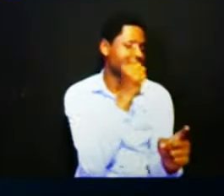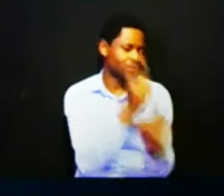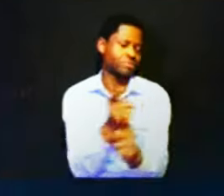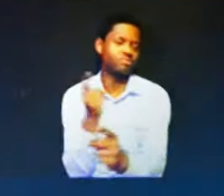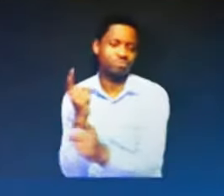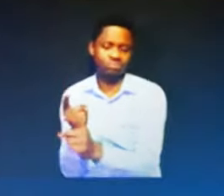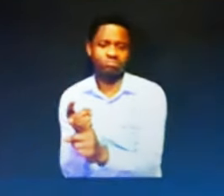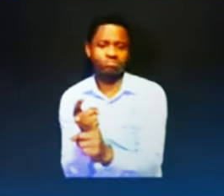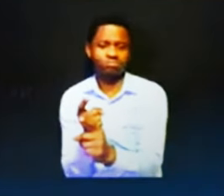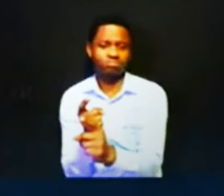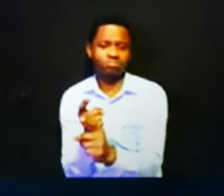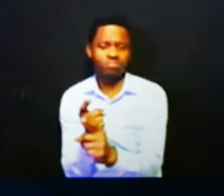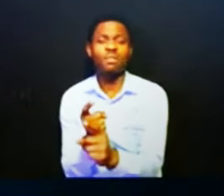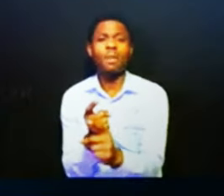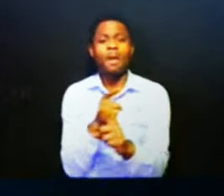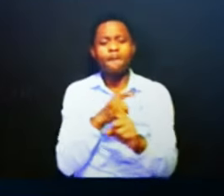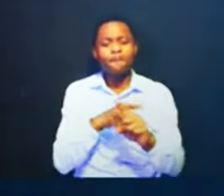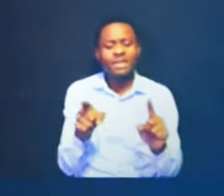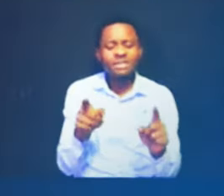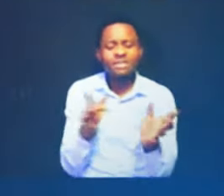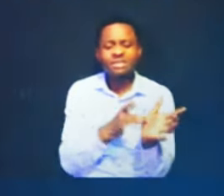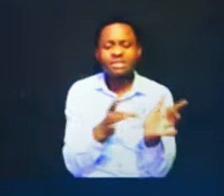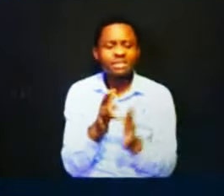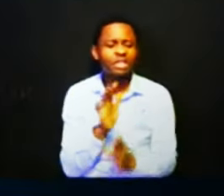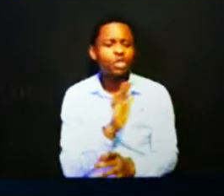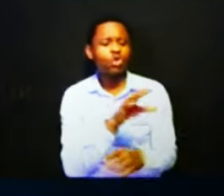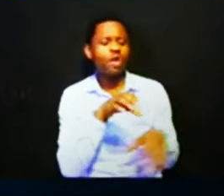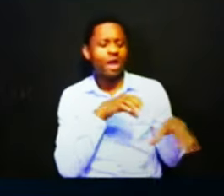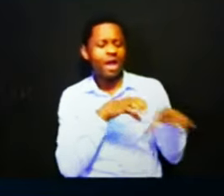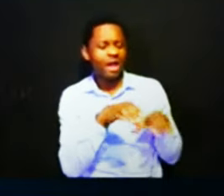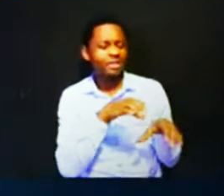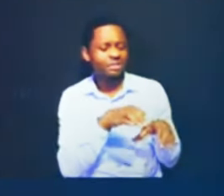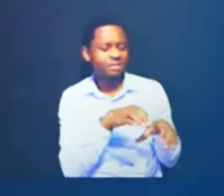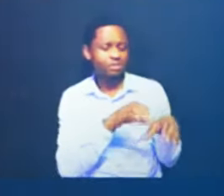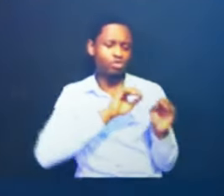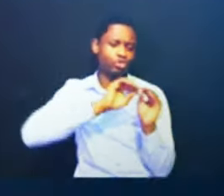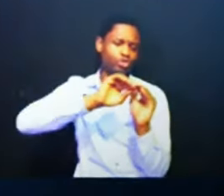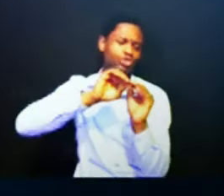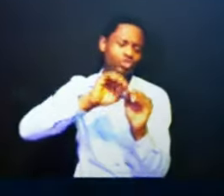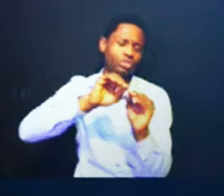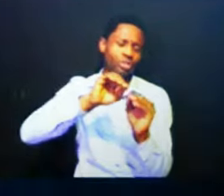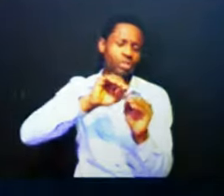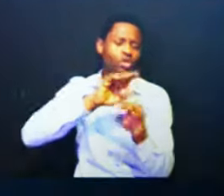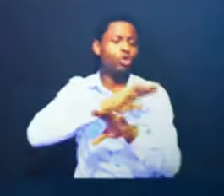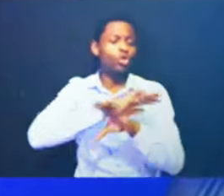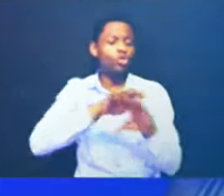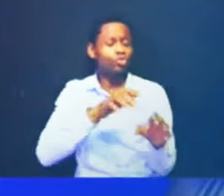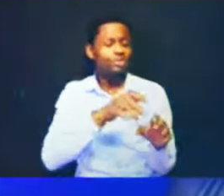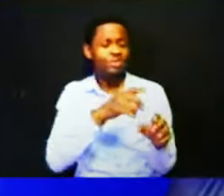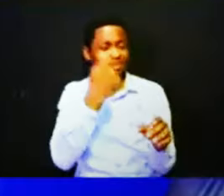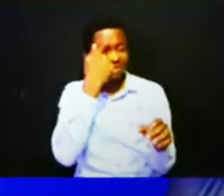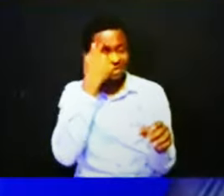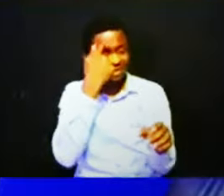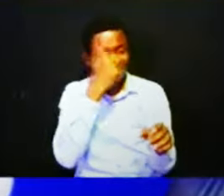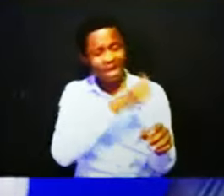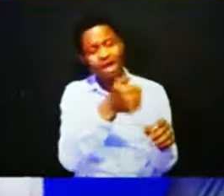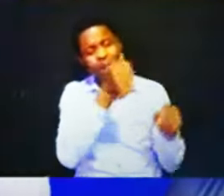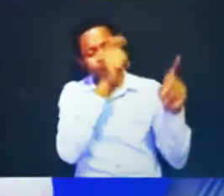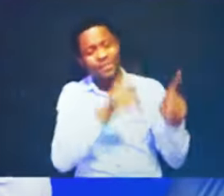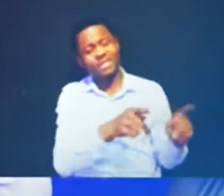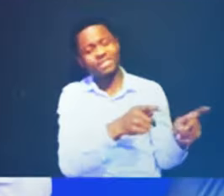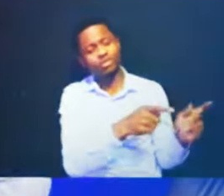Jesus' action is to teach us to never look for justice from the other, that never cease to